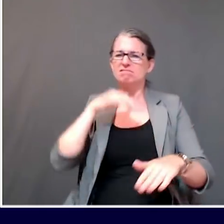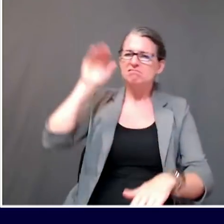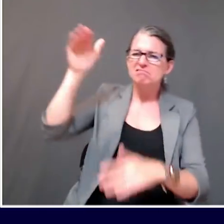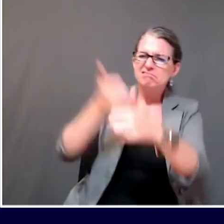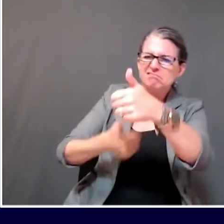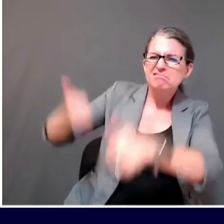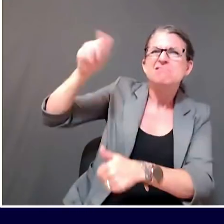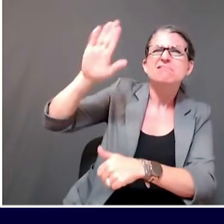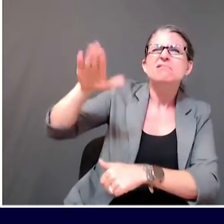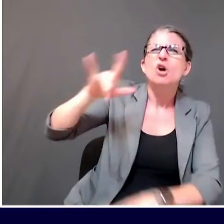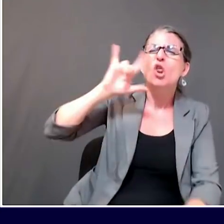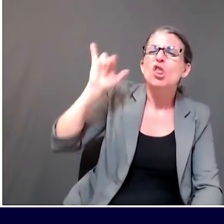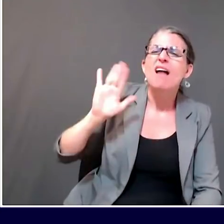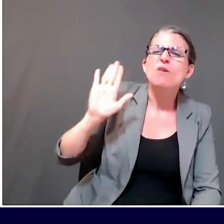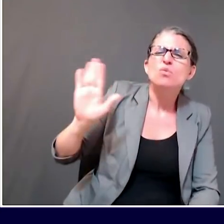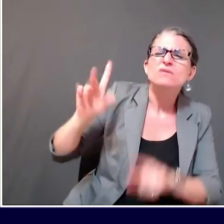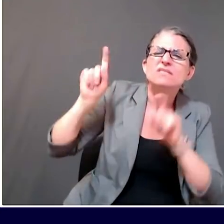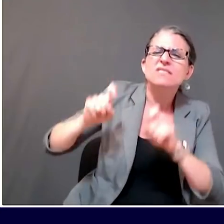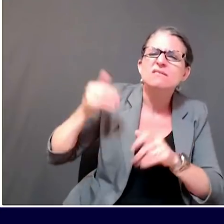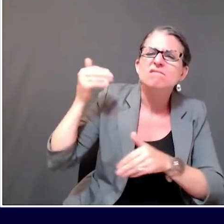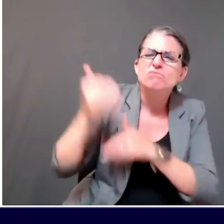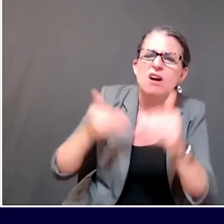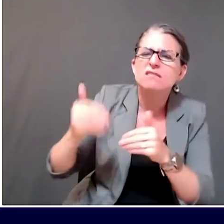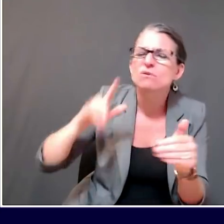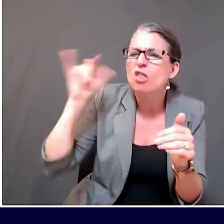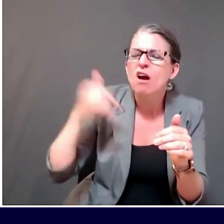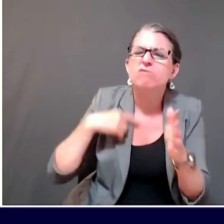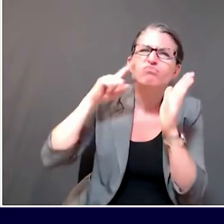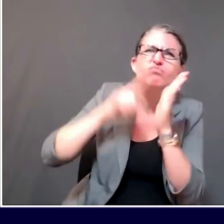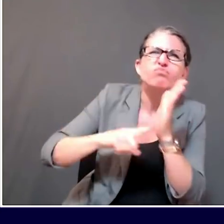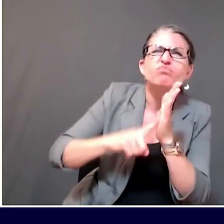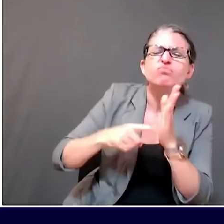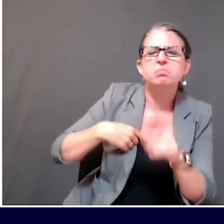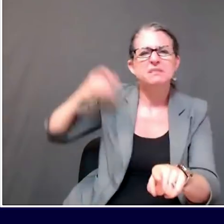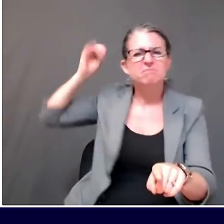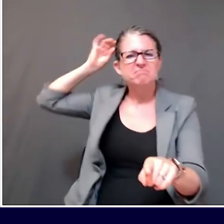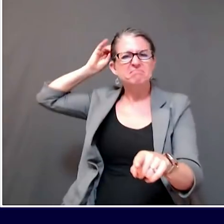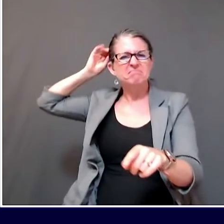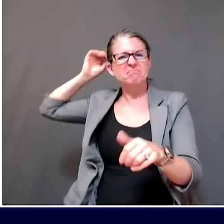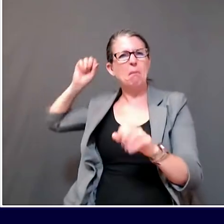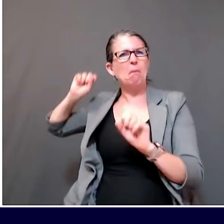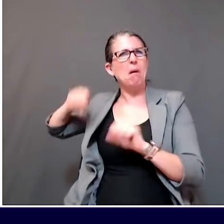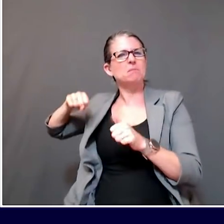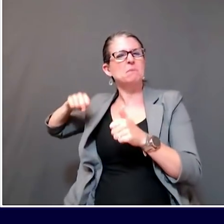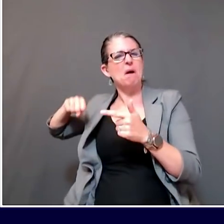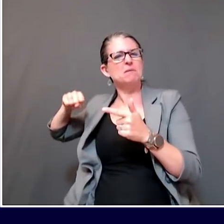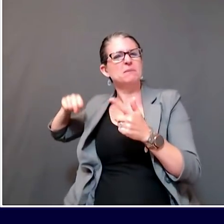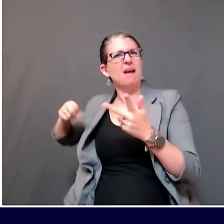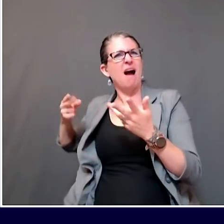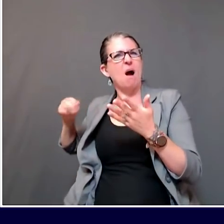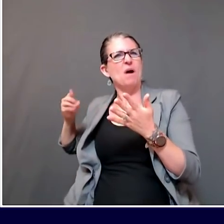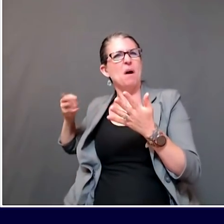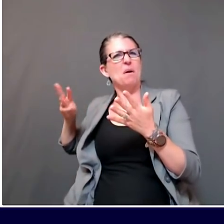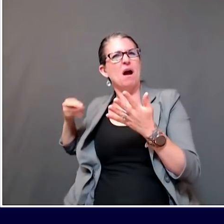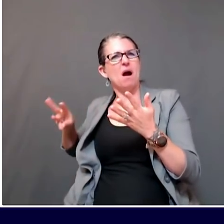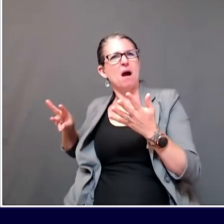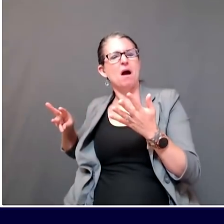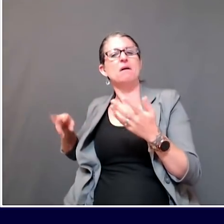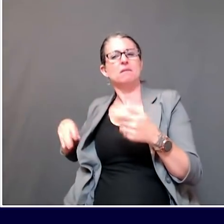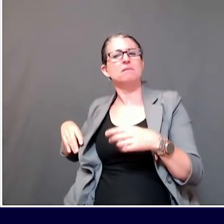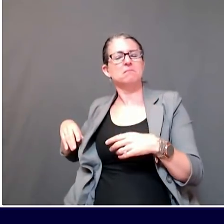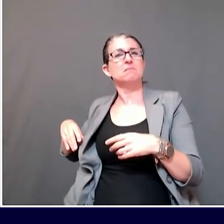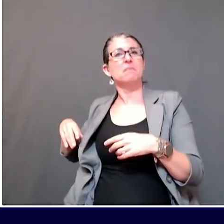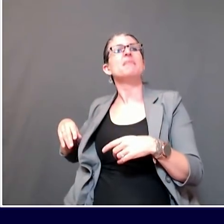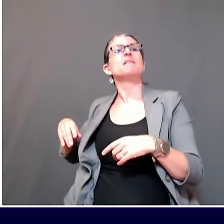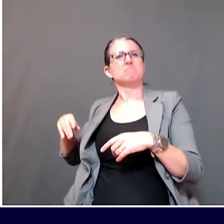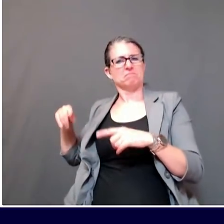what the potential reasons for this might have been. We immediately ordered confirmatory testing that was done at our lab here